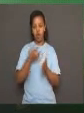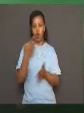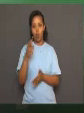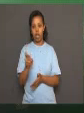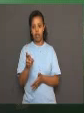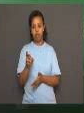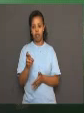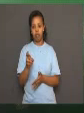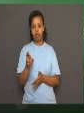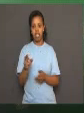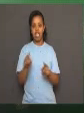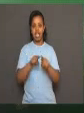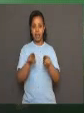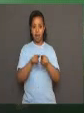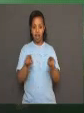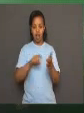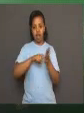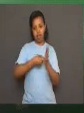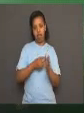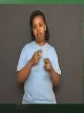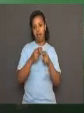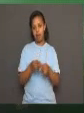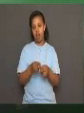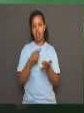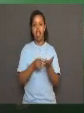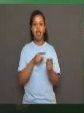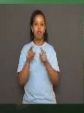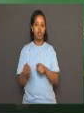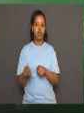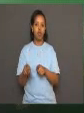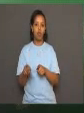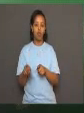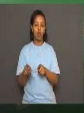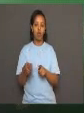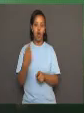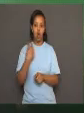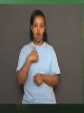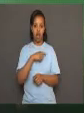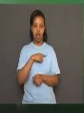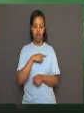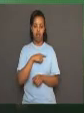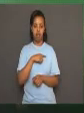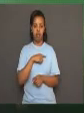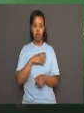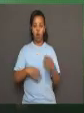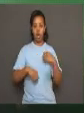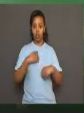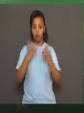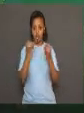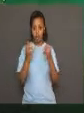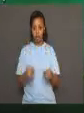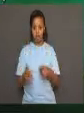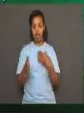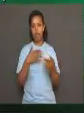or identification key that makes it simple for us to classify